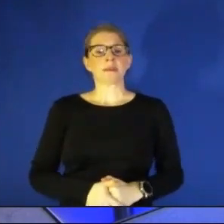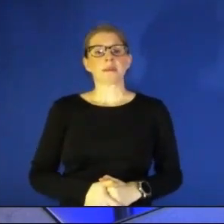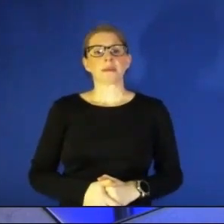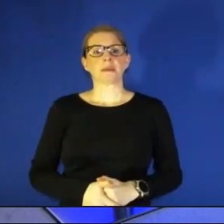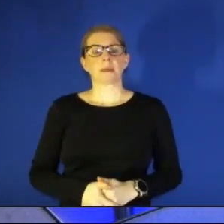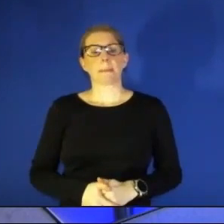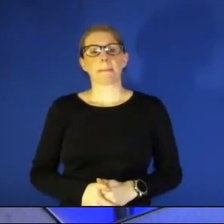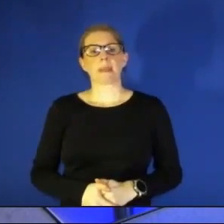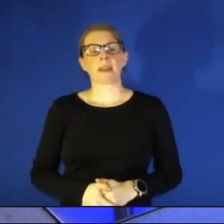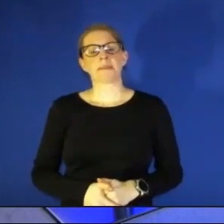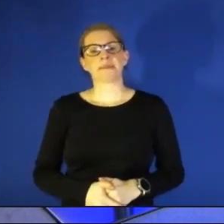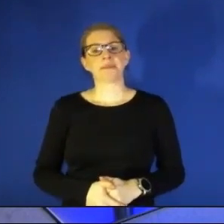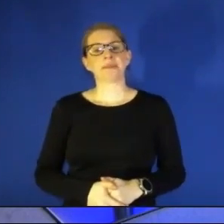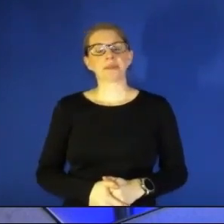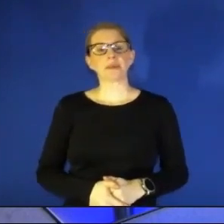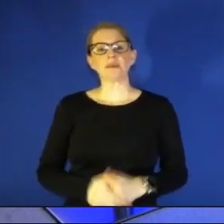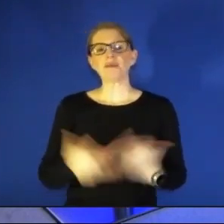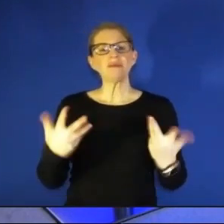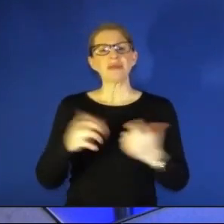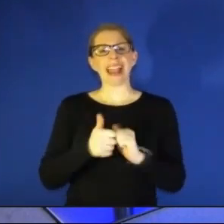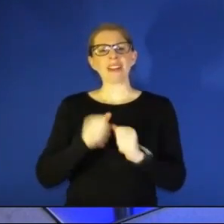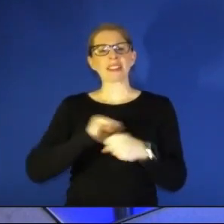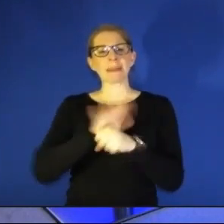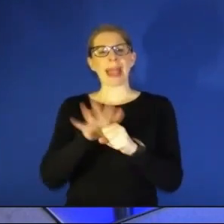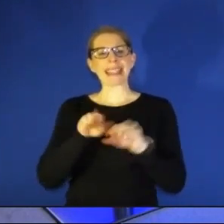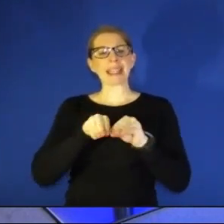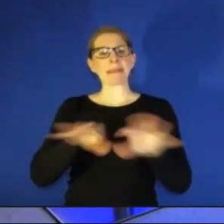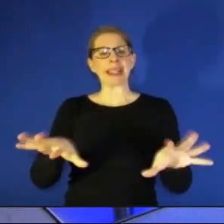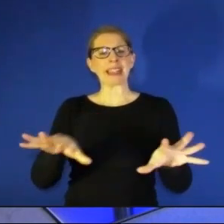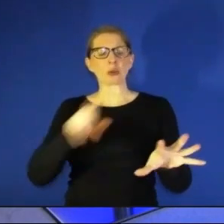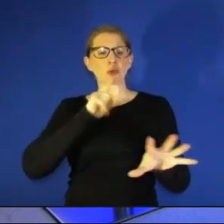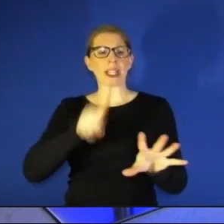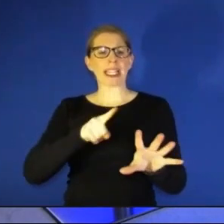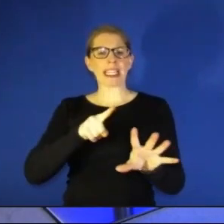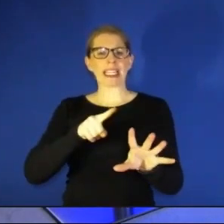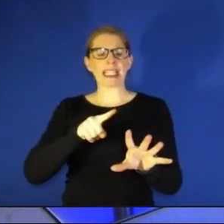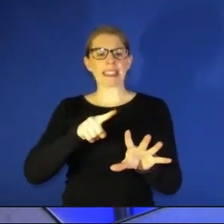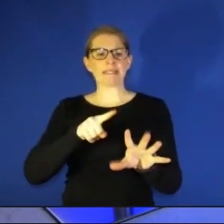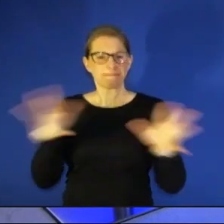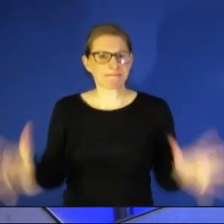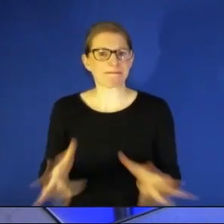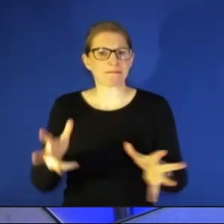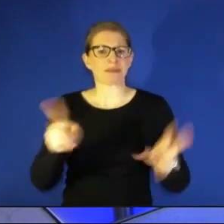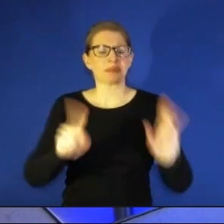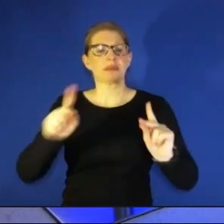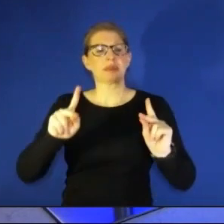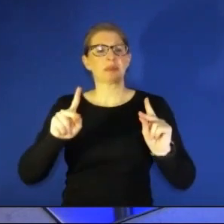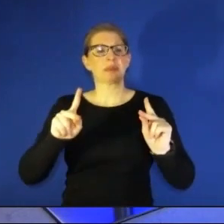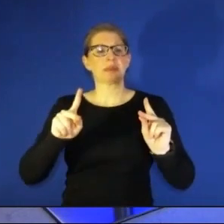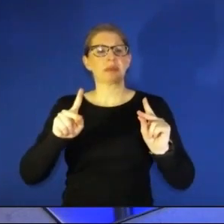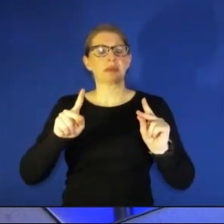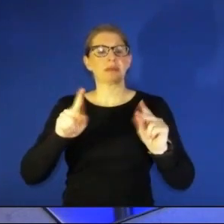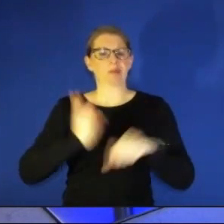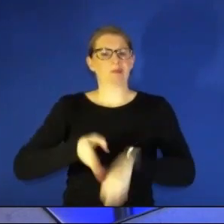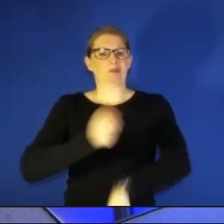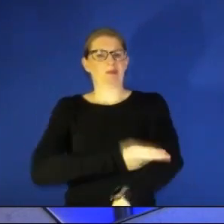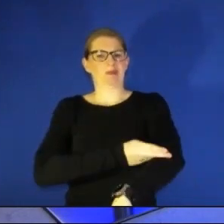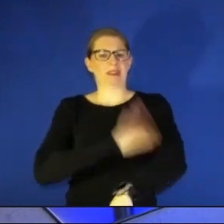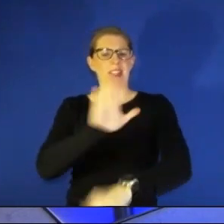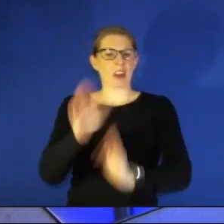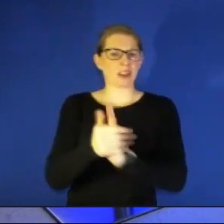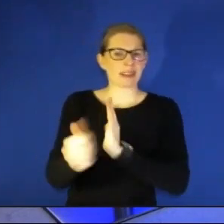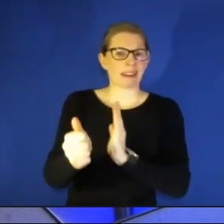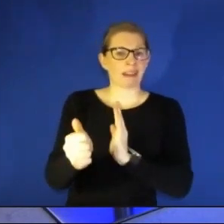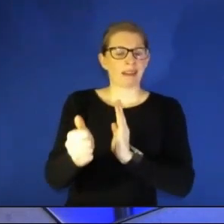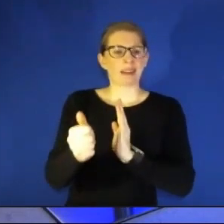throughout this pandemic. But how has the pandemic really pushed these people to better their craft and better care